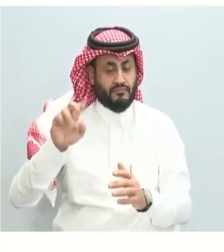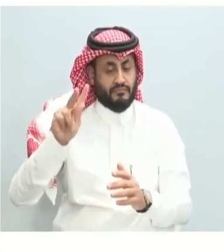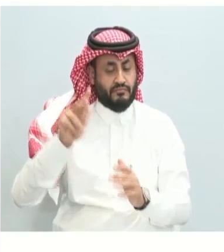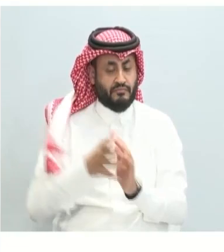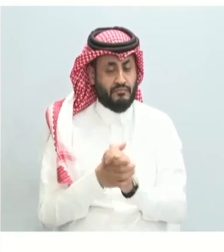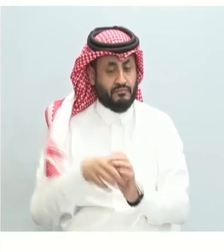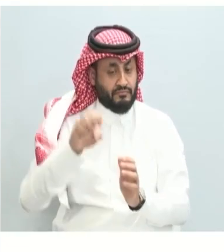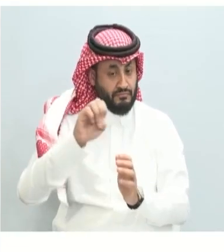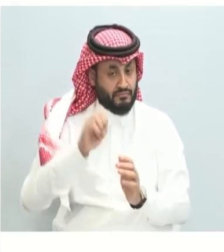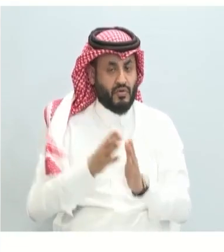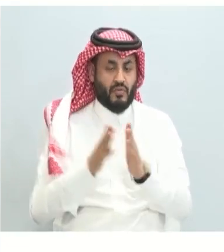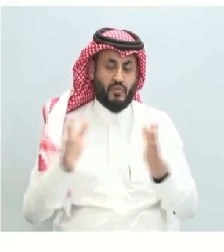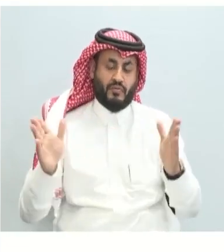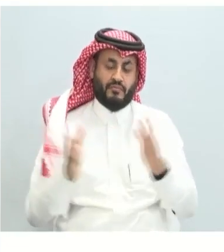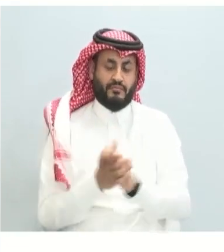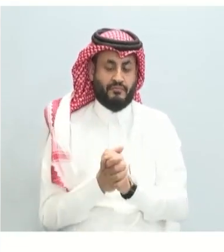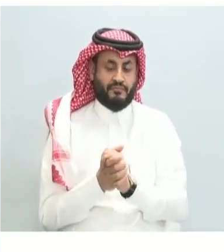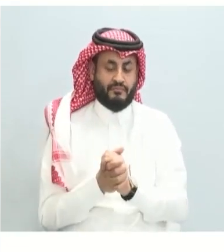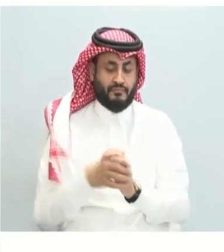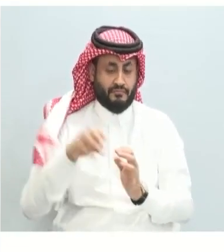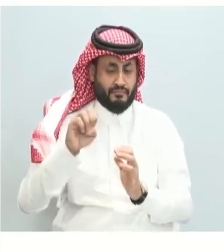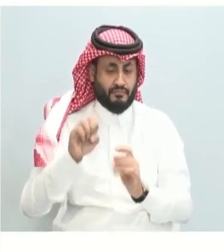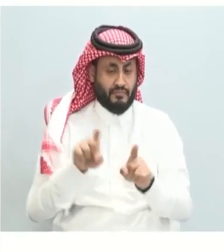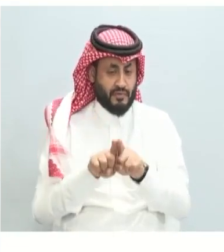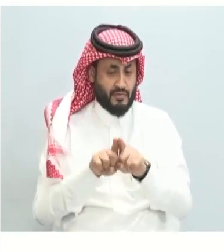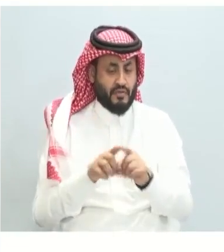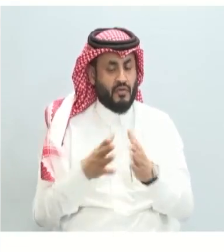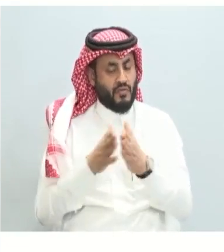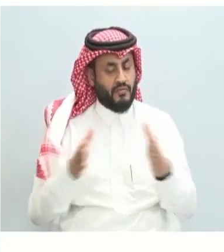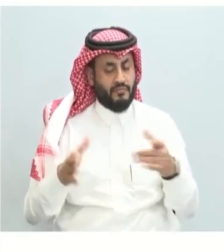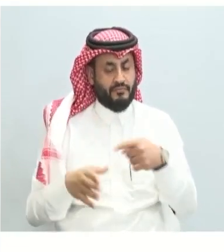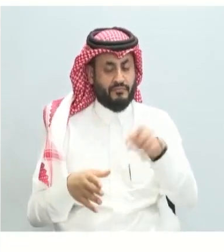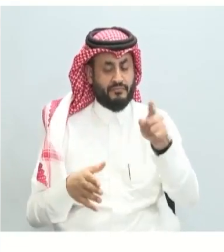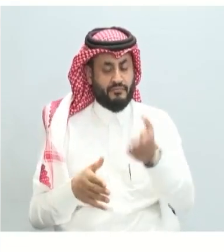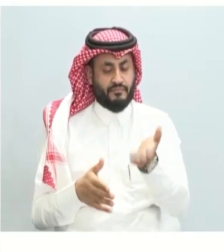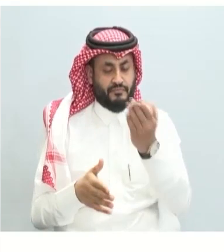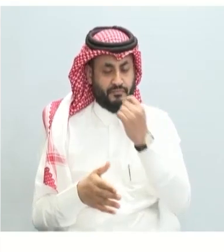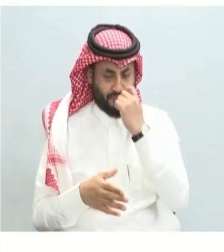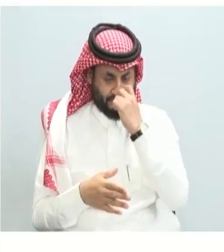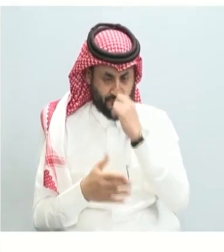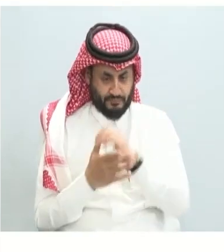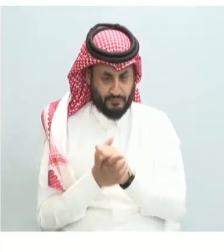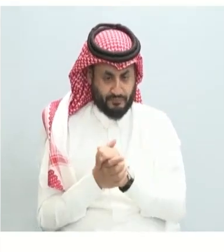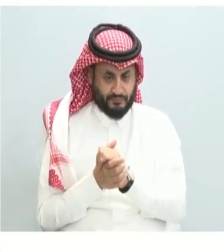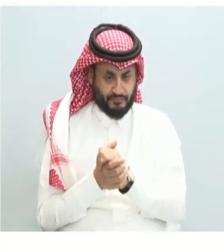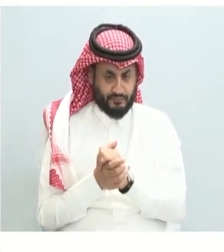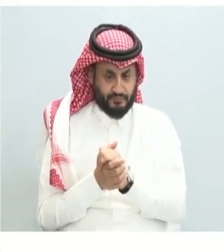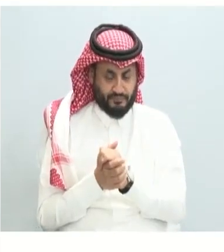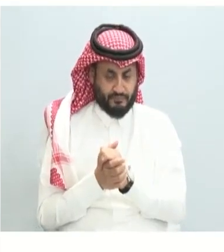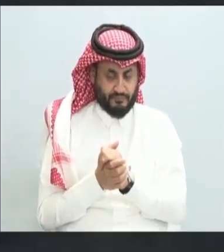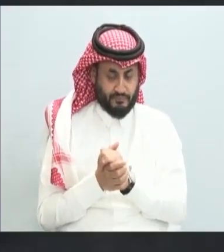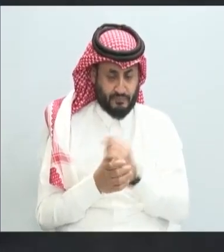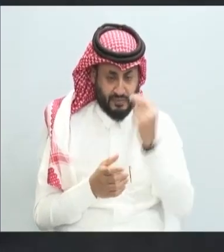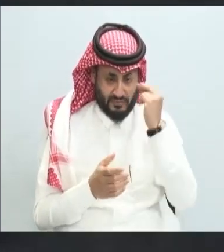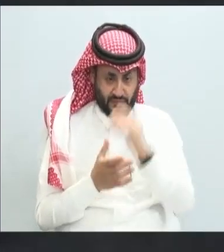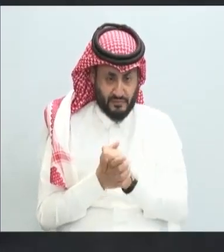have week. Week. Week is long. So these